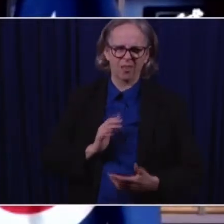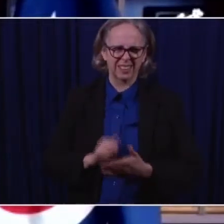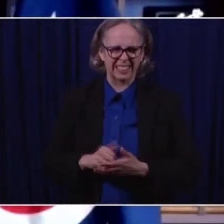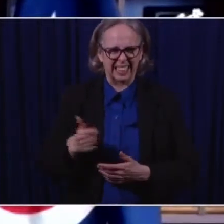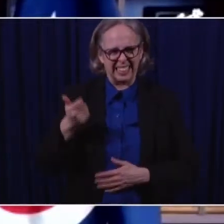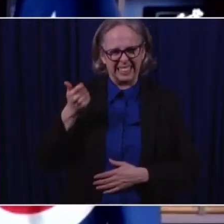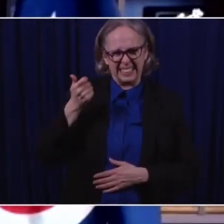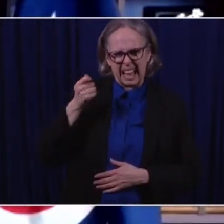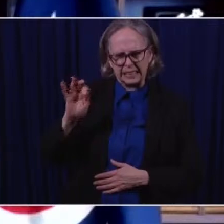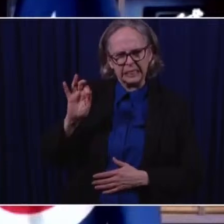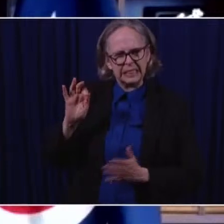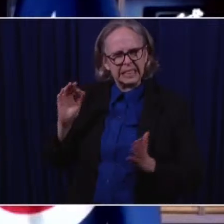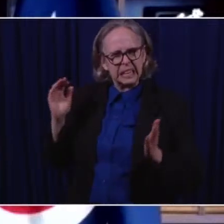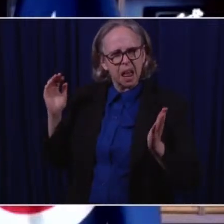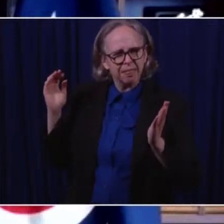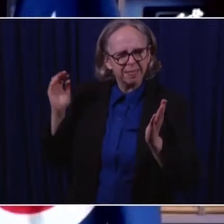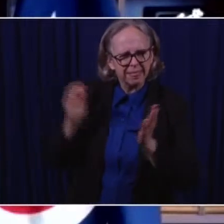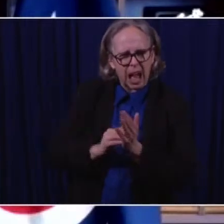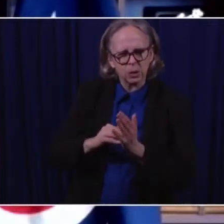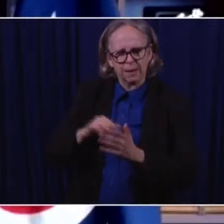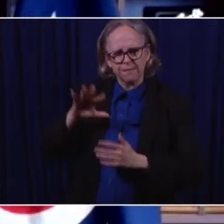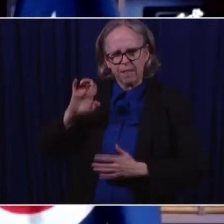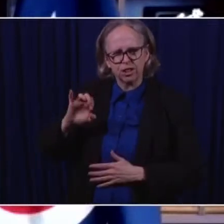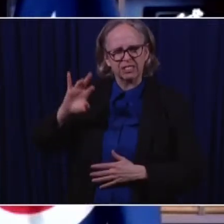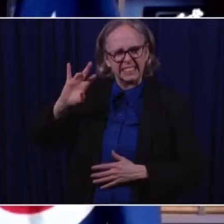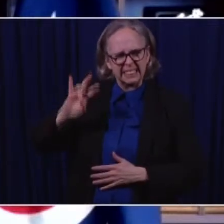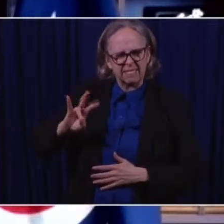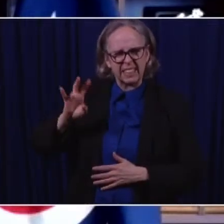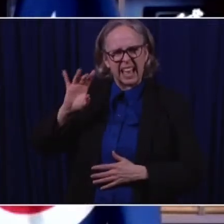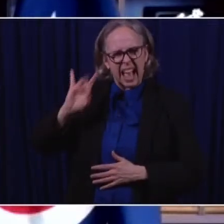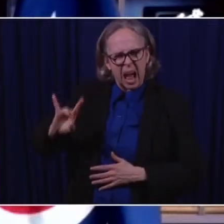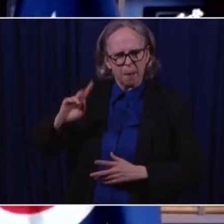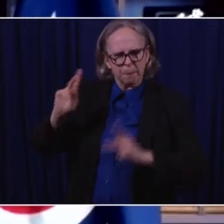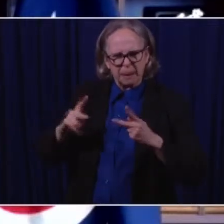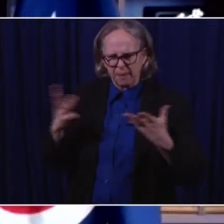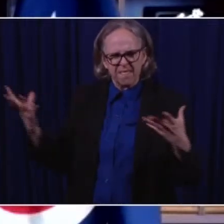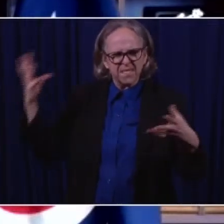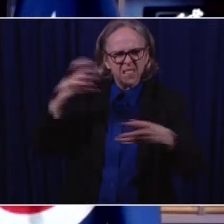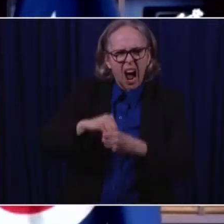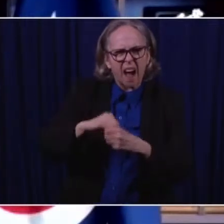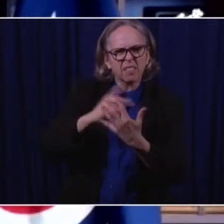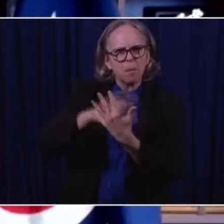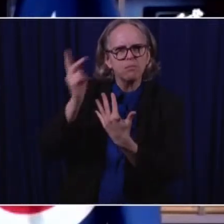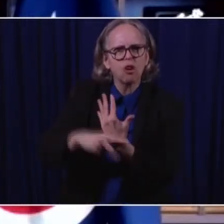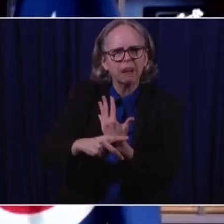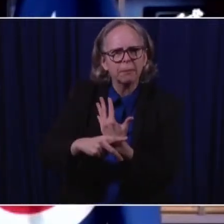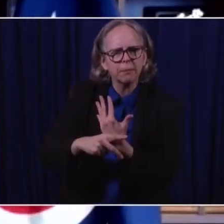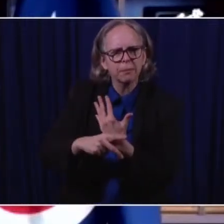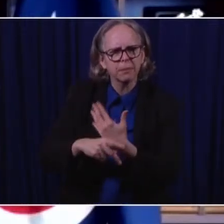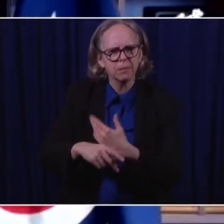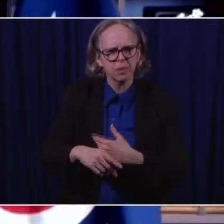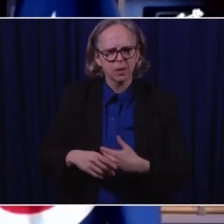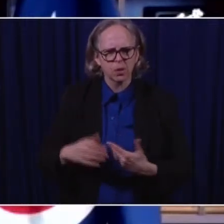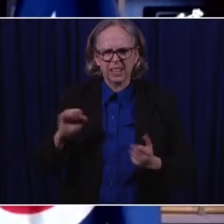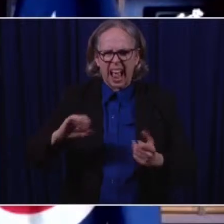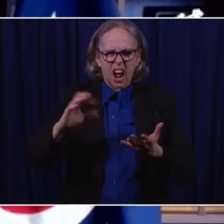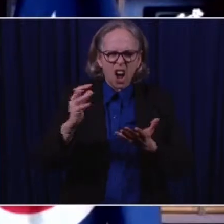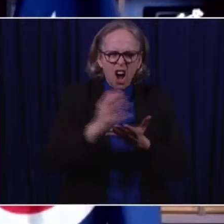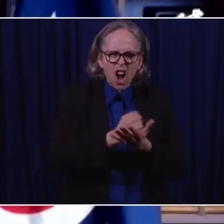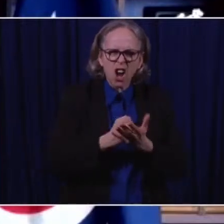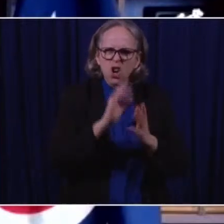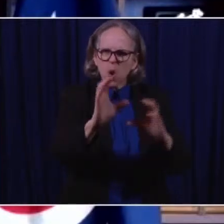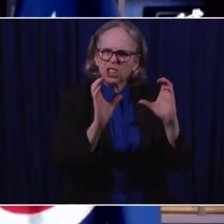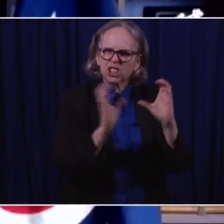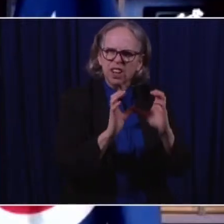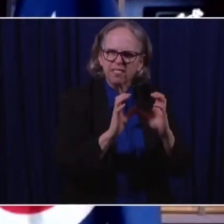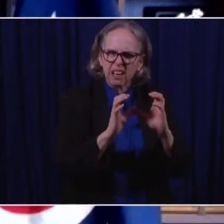19,578 Ohioans in the program. You can earn this apprenticeship certification within 2 to 4 years. And as I